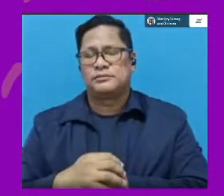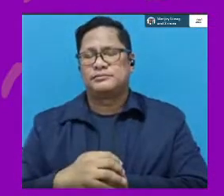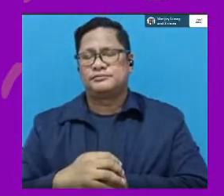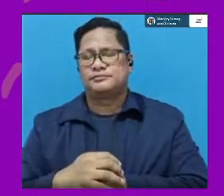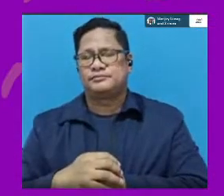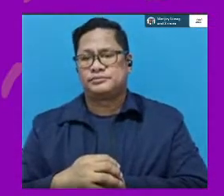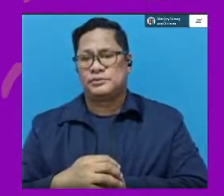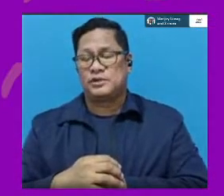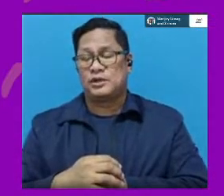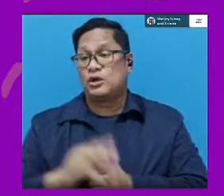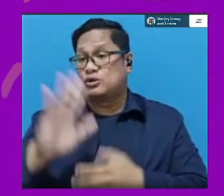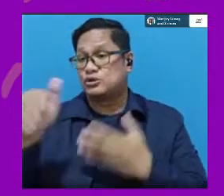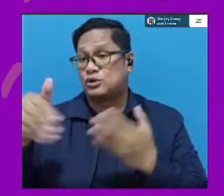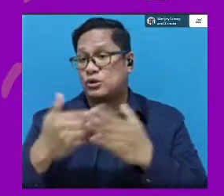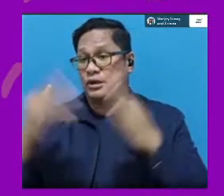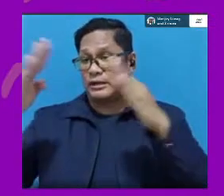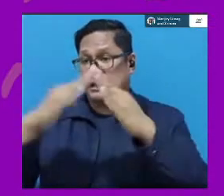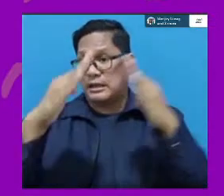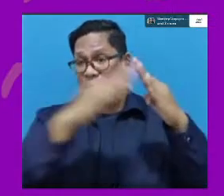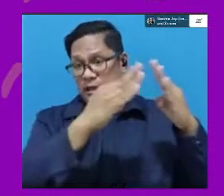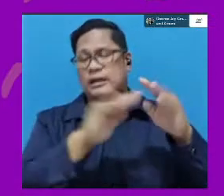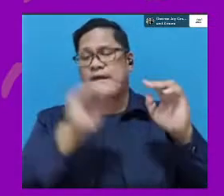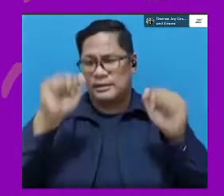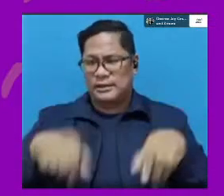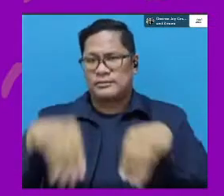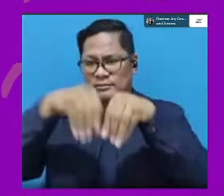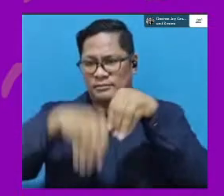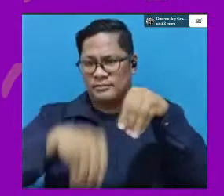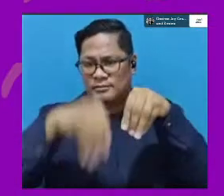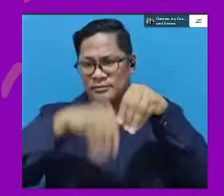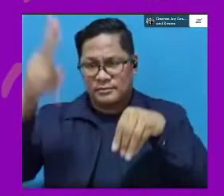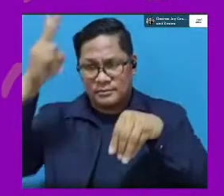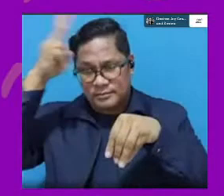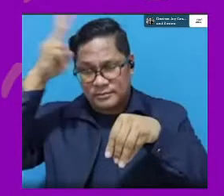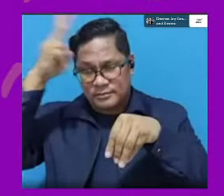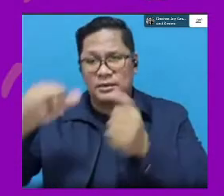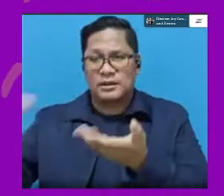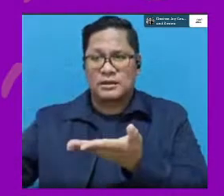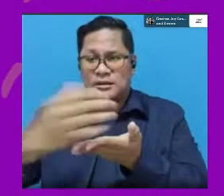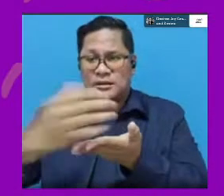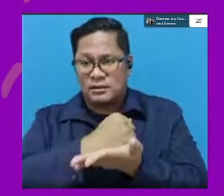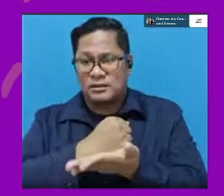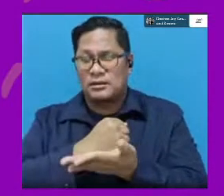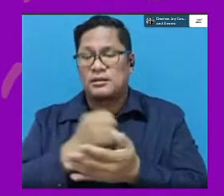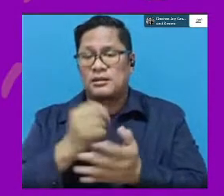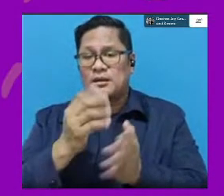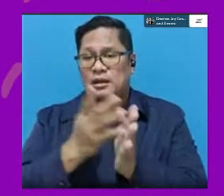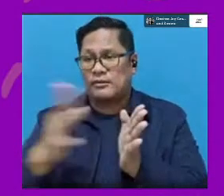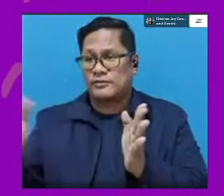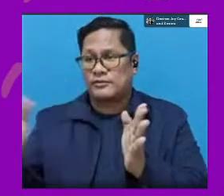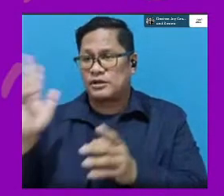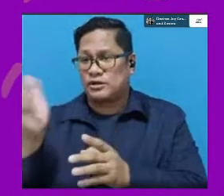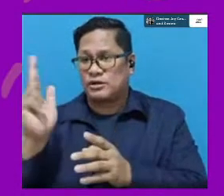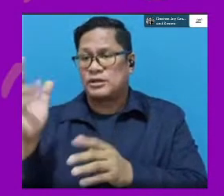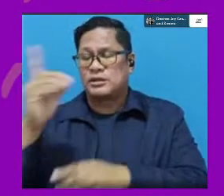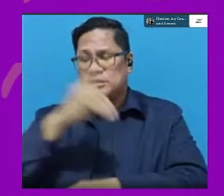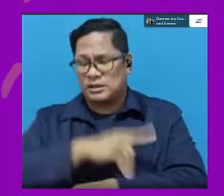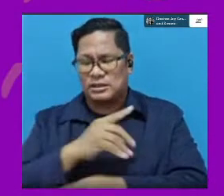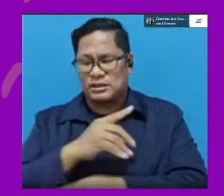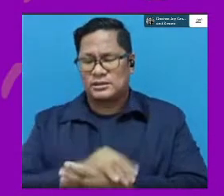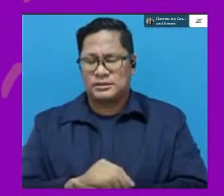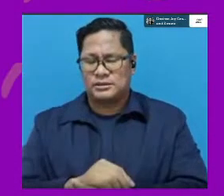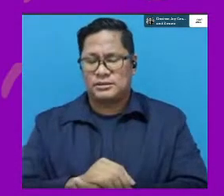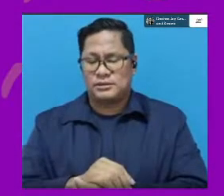every household has vegetable to plant. They can harvest after around 30 days or so.